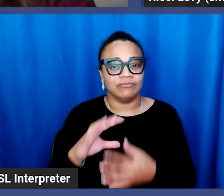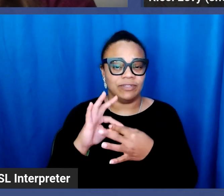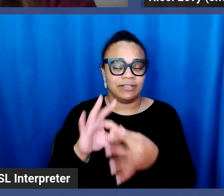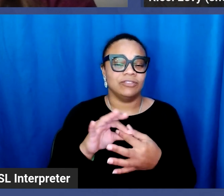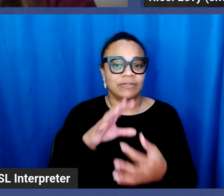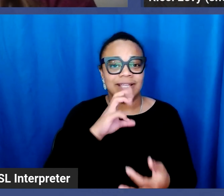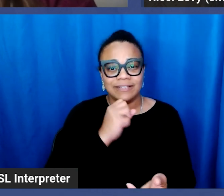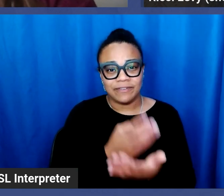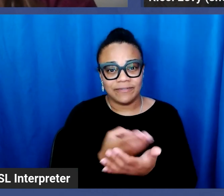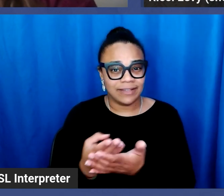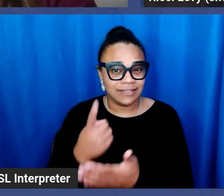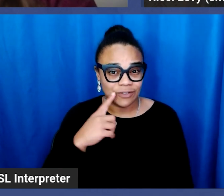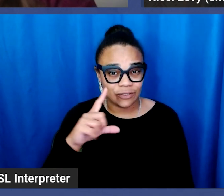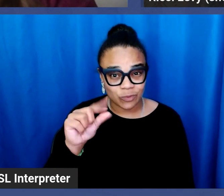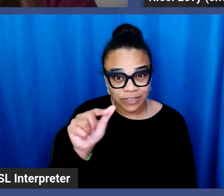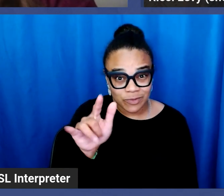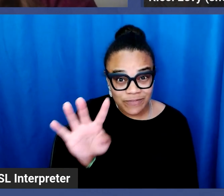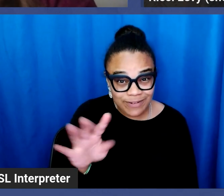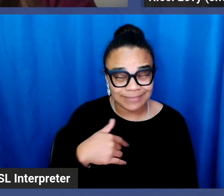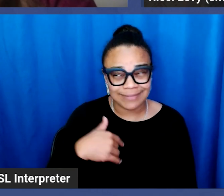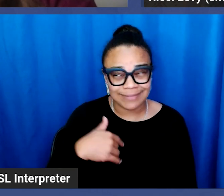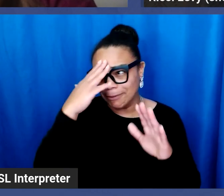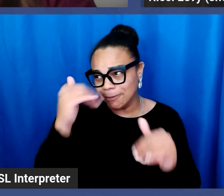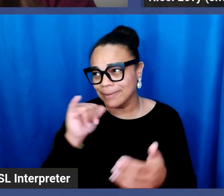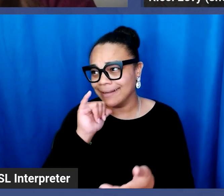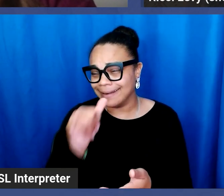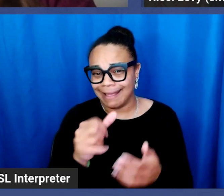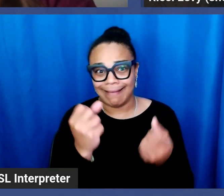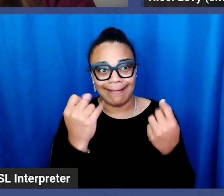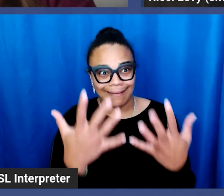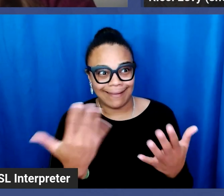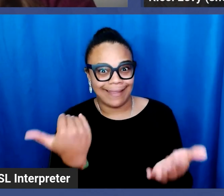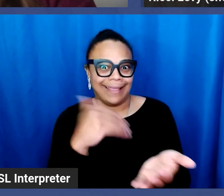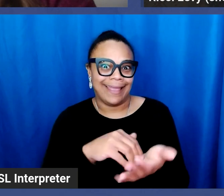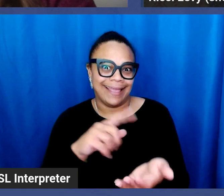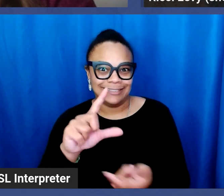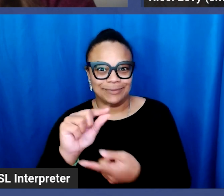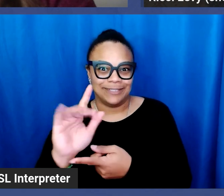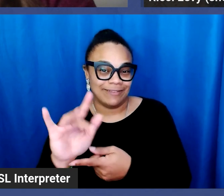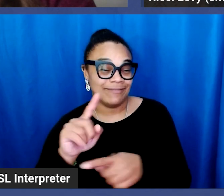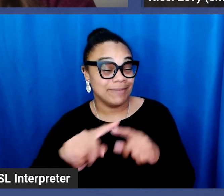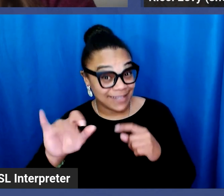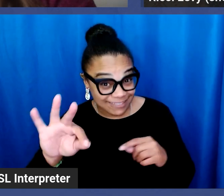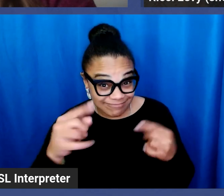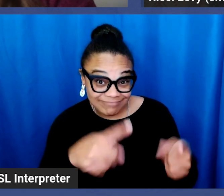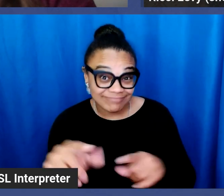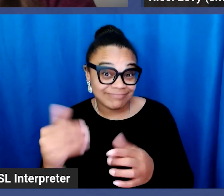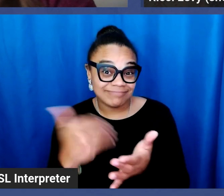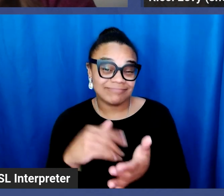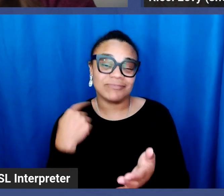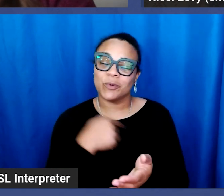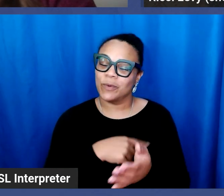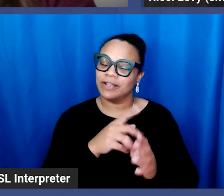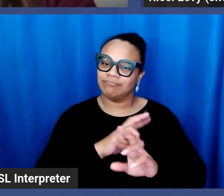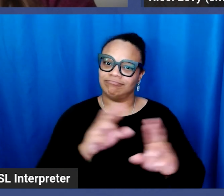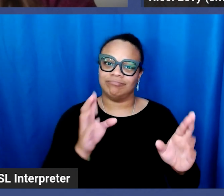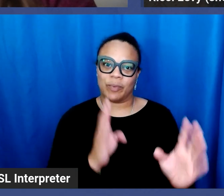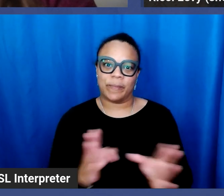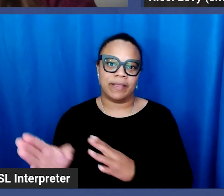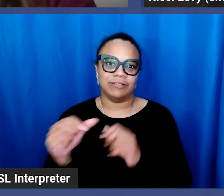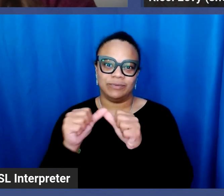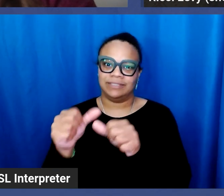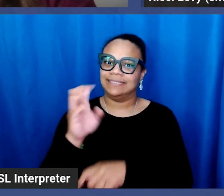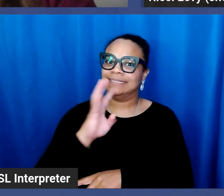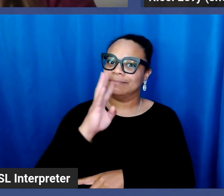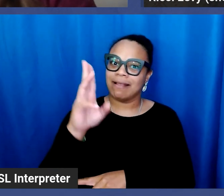2024. I hope it's not that many in 2025, but you know, if it is, we're prepared to continue to speak out